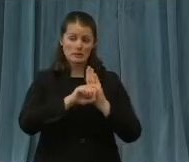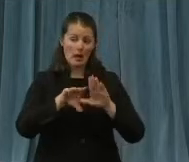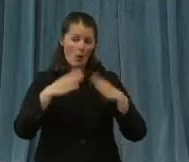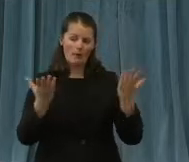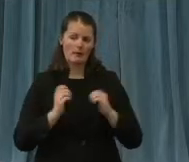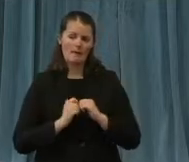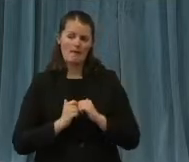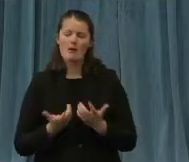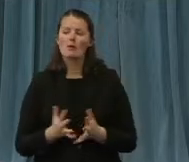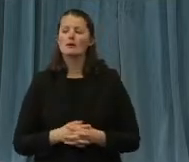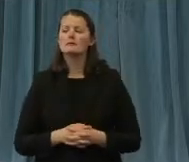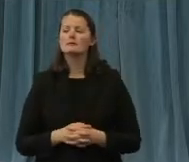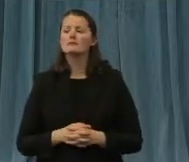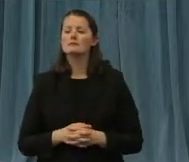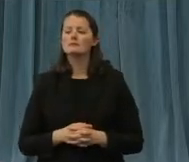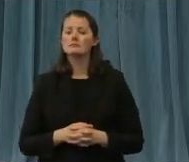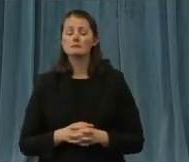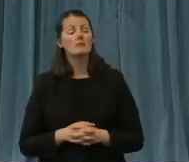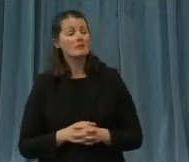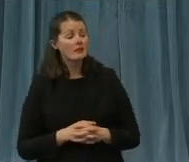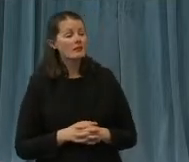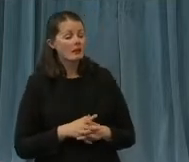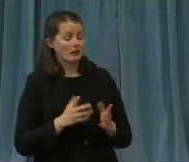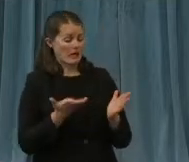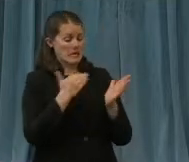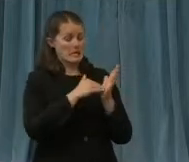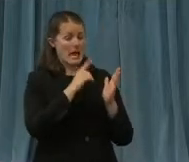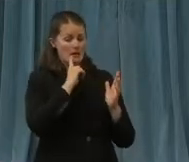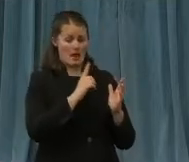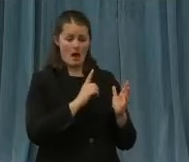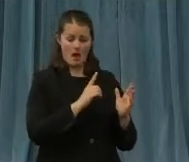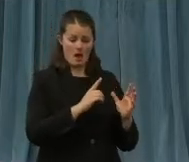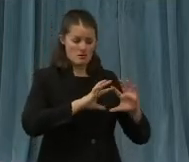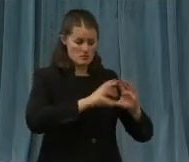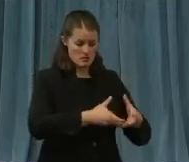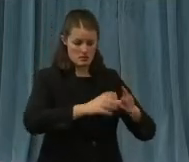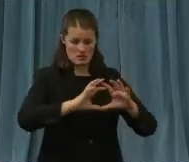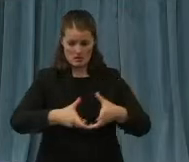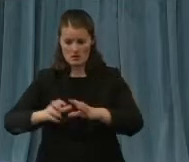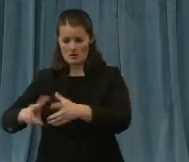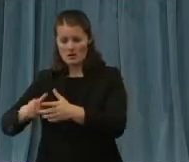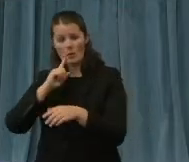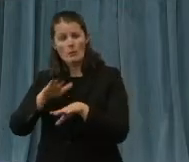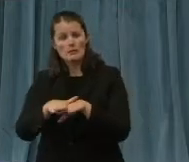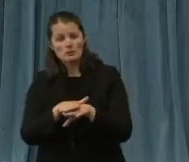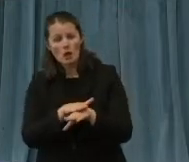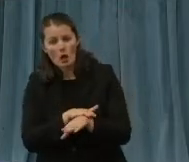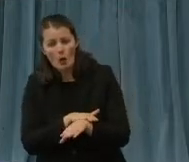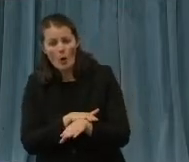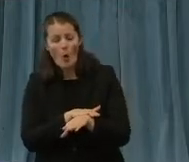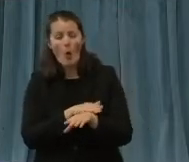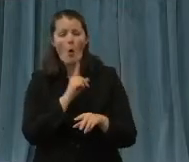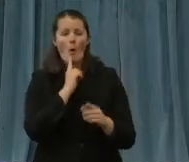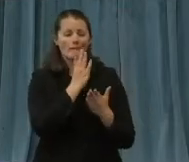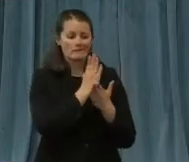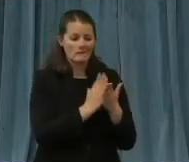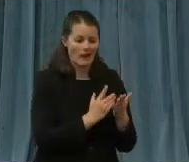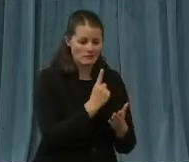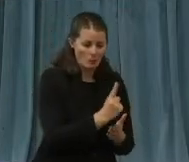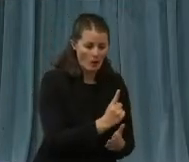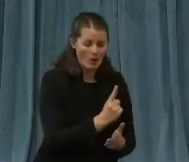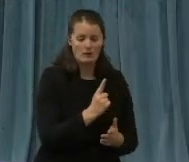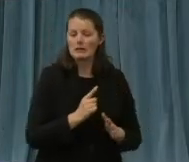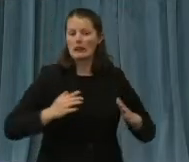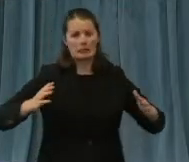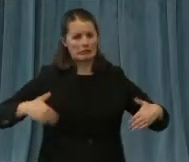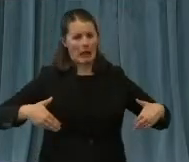gradual process. You don't run a marathon the first time out. You've got to start and proceed slowly. We're going to go in phases. We're not at phase 1